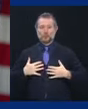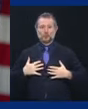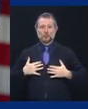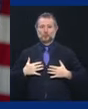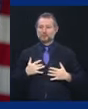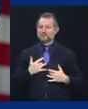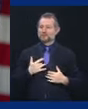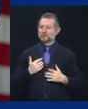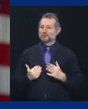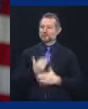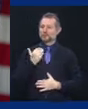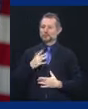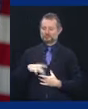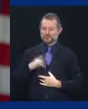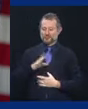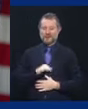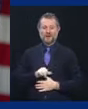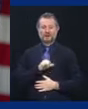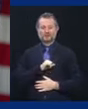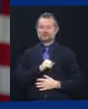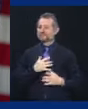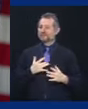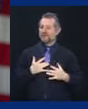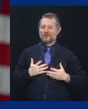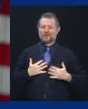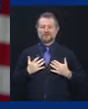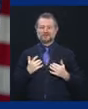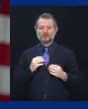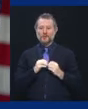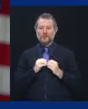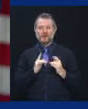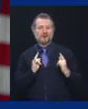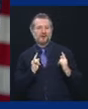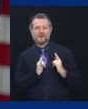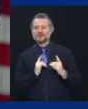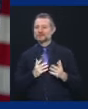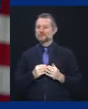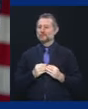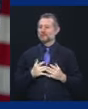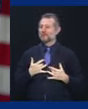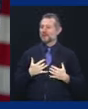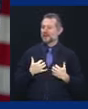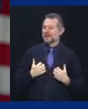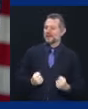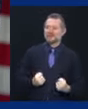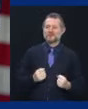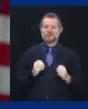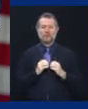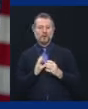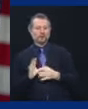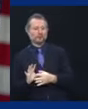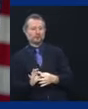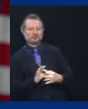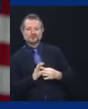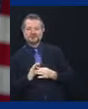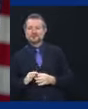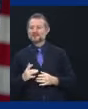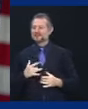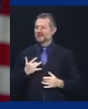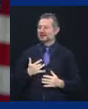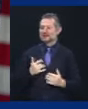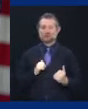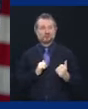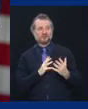a more loving and healing and uniting presence in Washington. And the president sets the